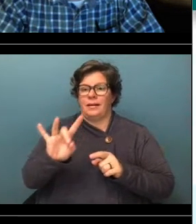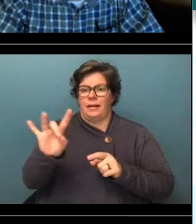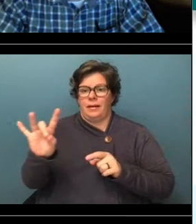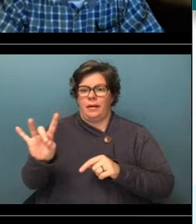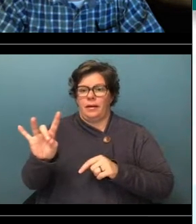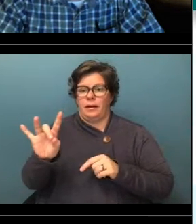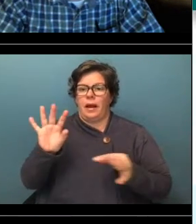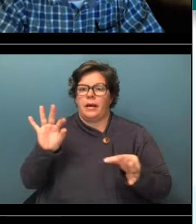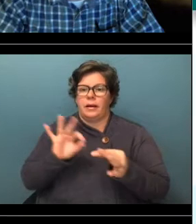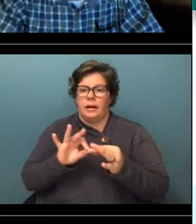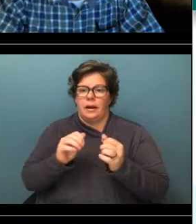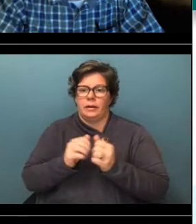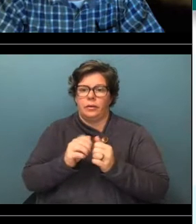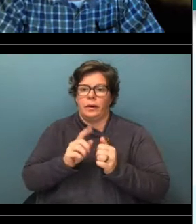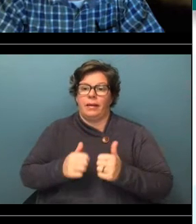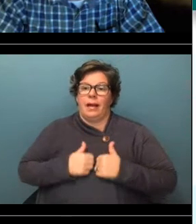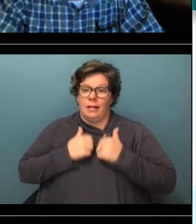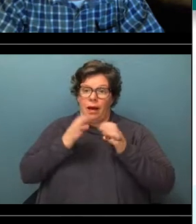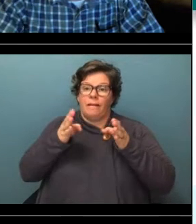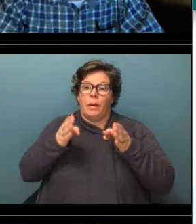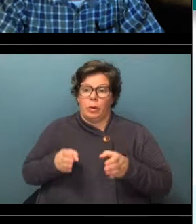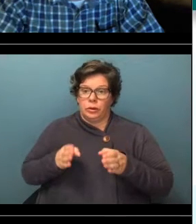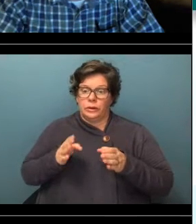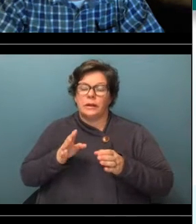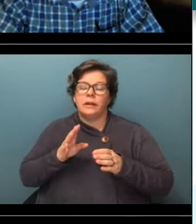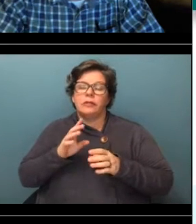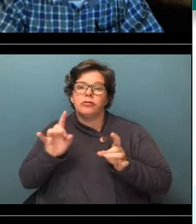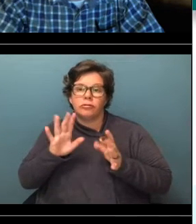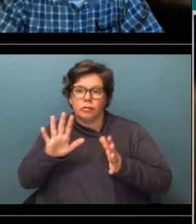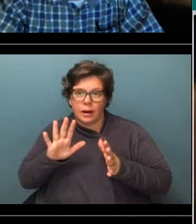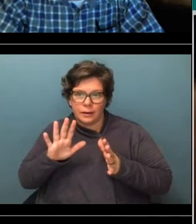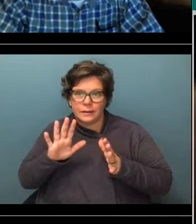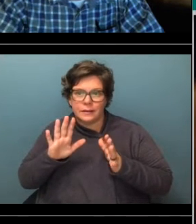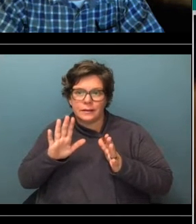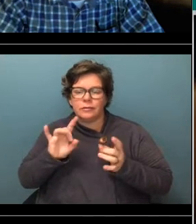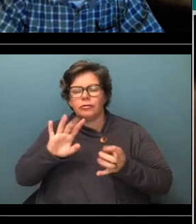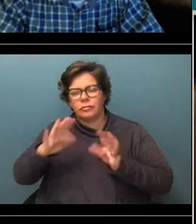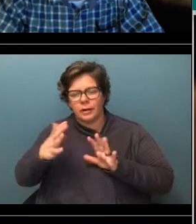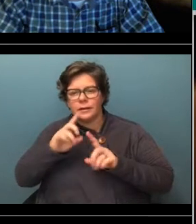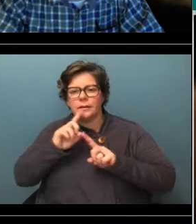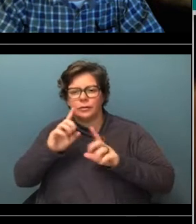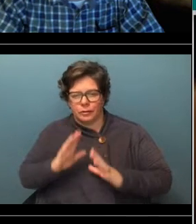and be connected with a live crisis responder.